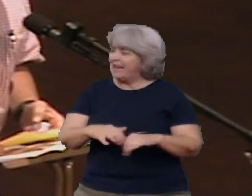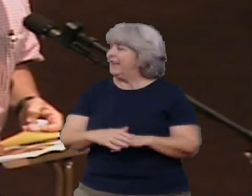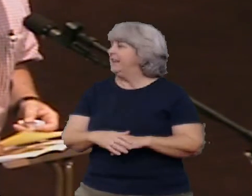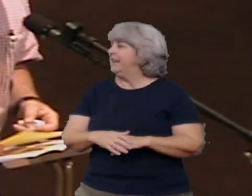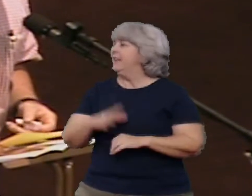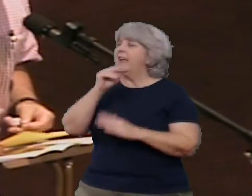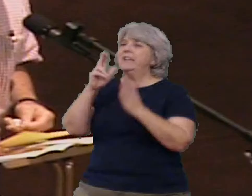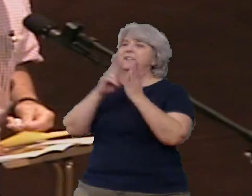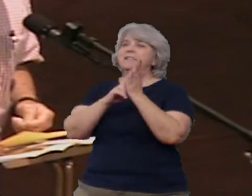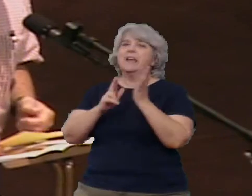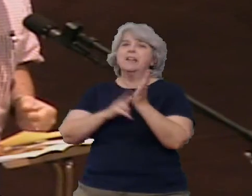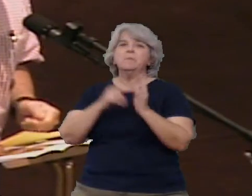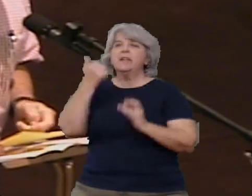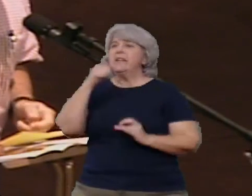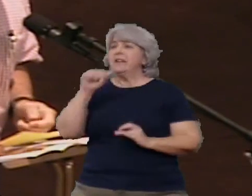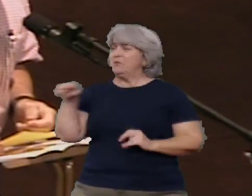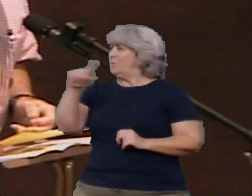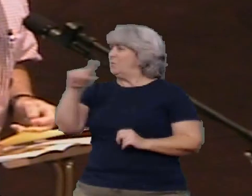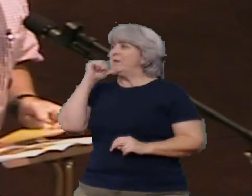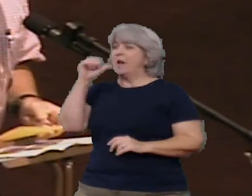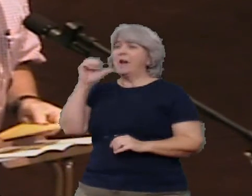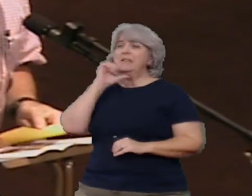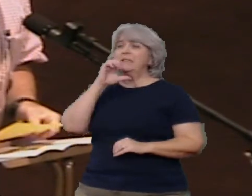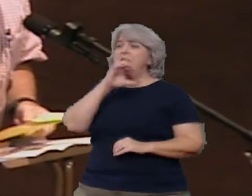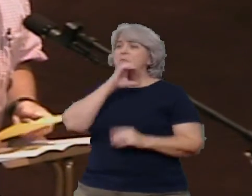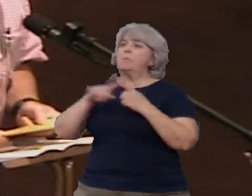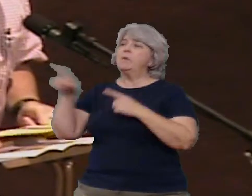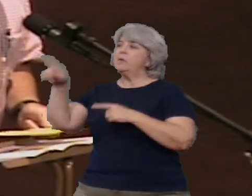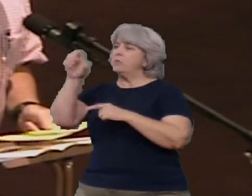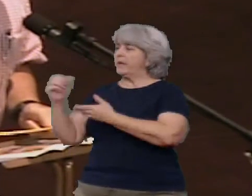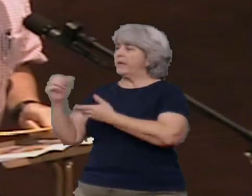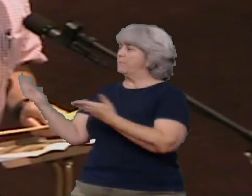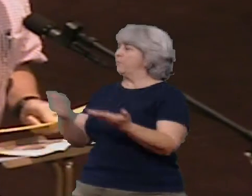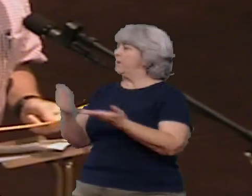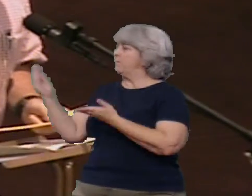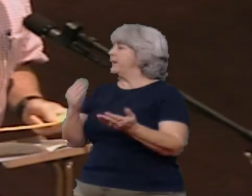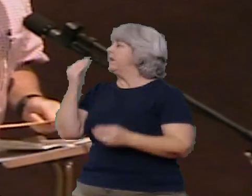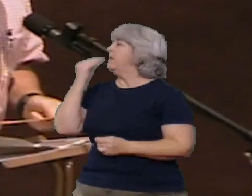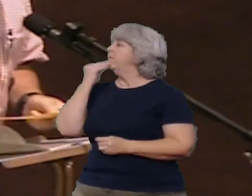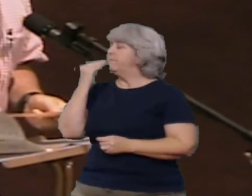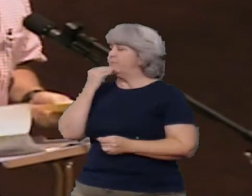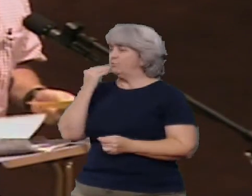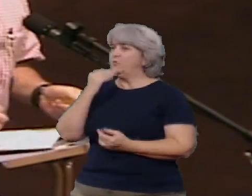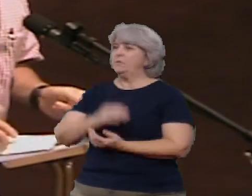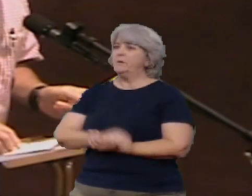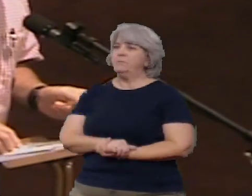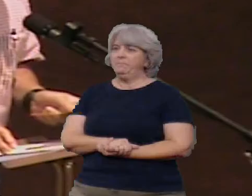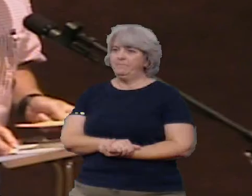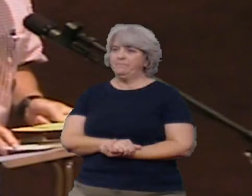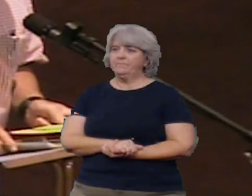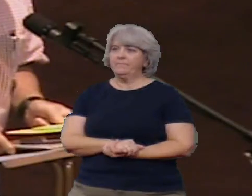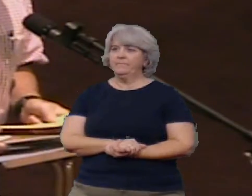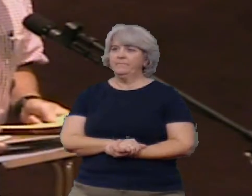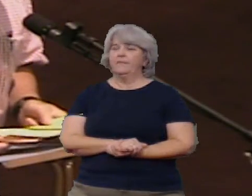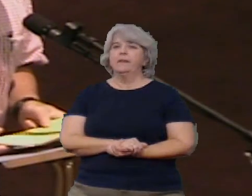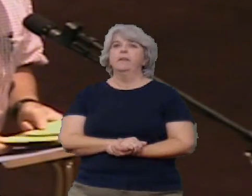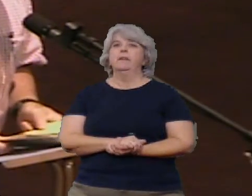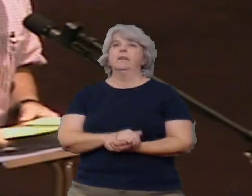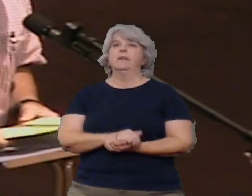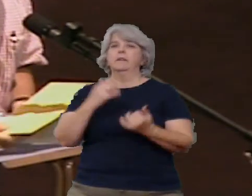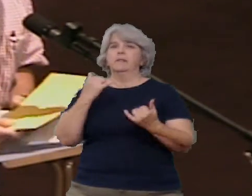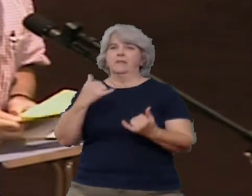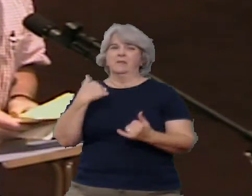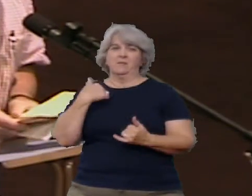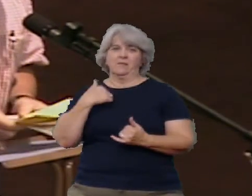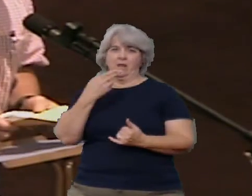for those who are not prime timers if you want to help with food. The song of invitation tonight is number 529, and